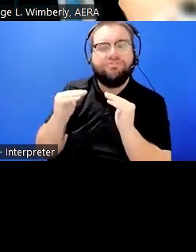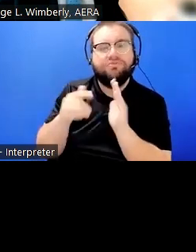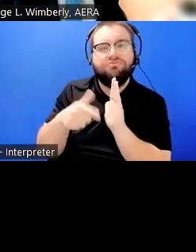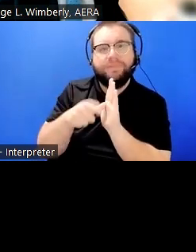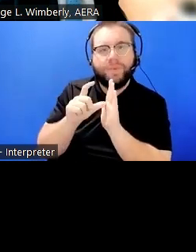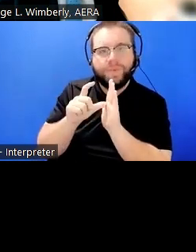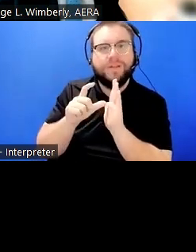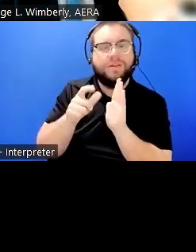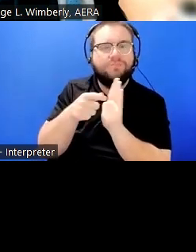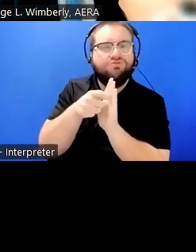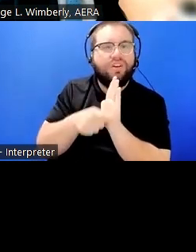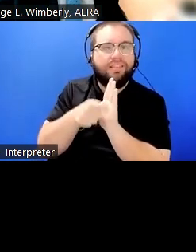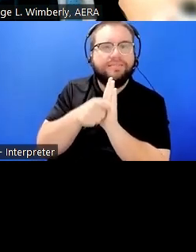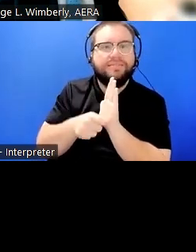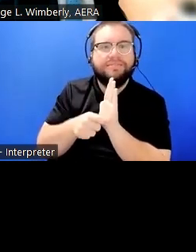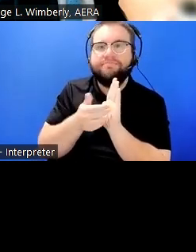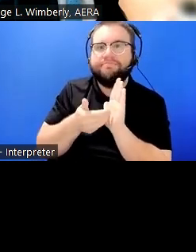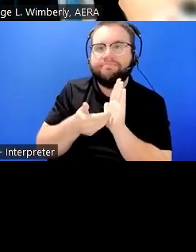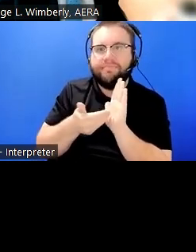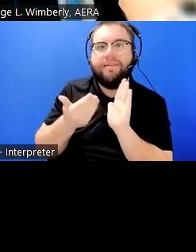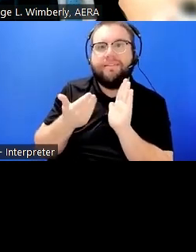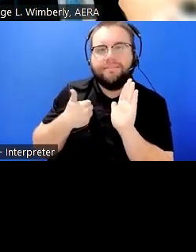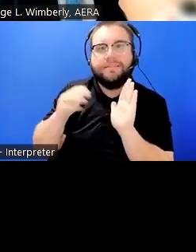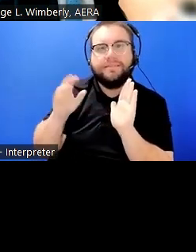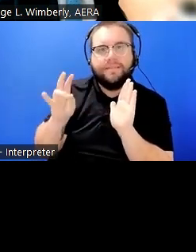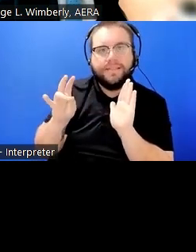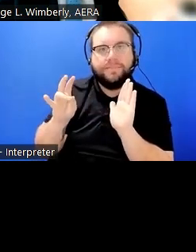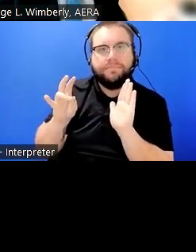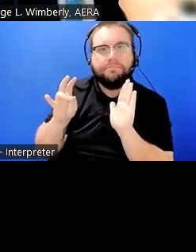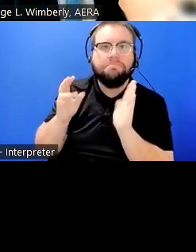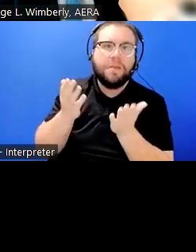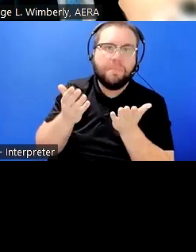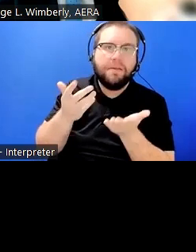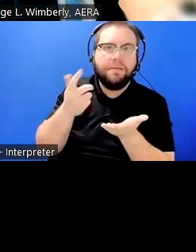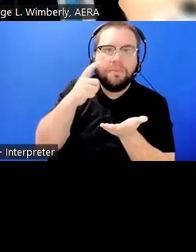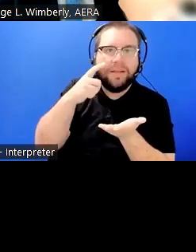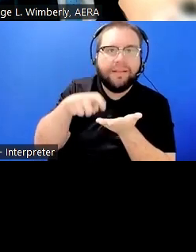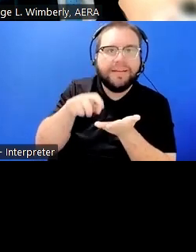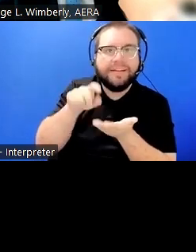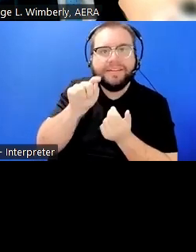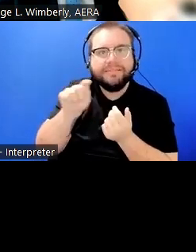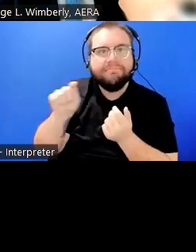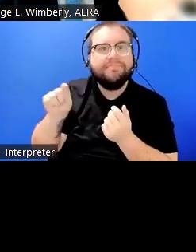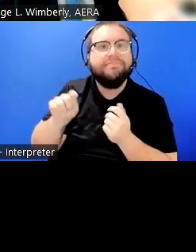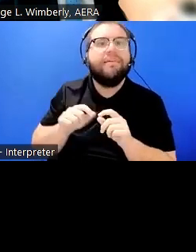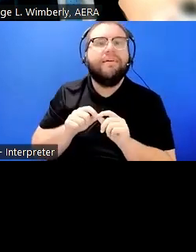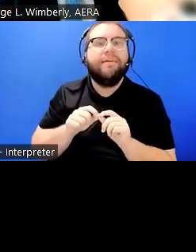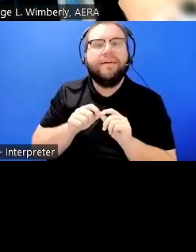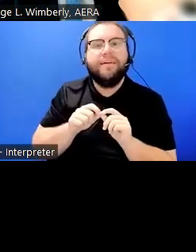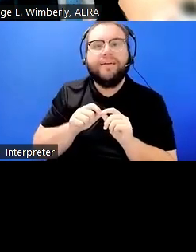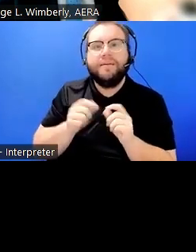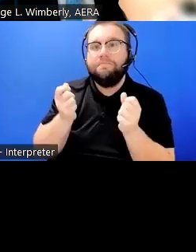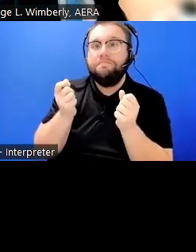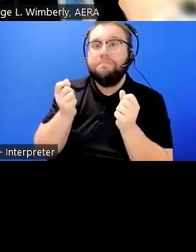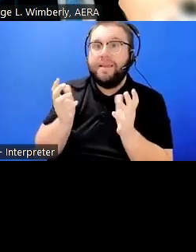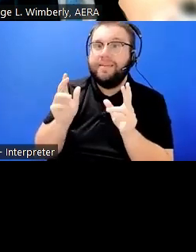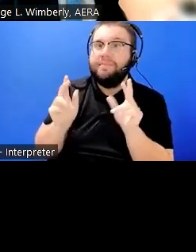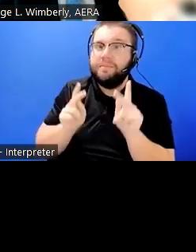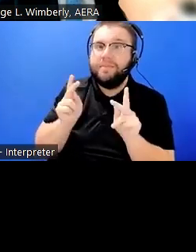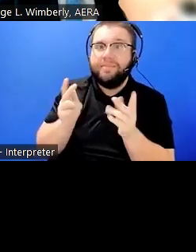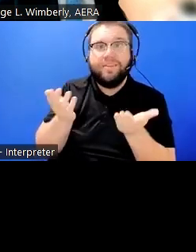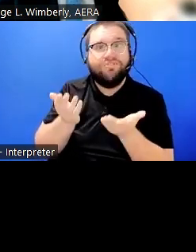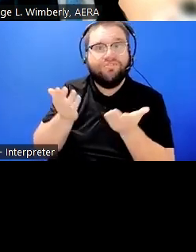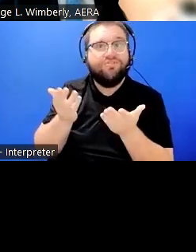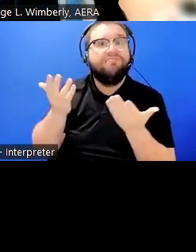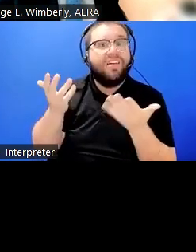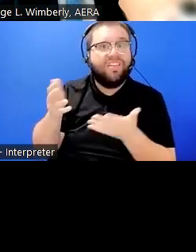here. If these will ring a bell. And many of our people who have been funded by this program